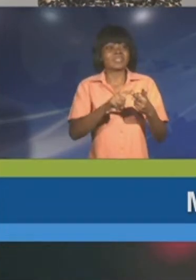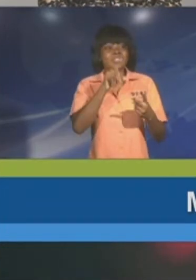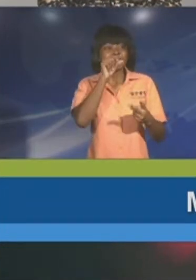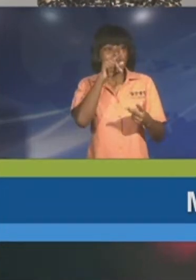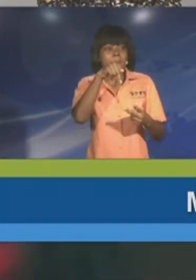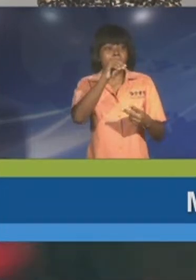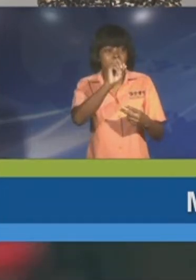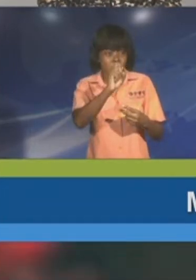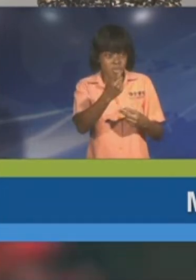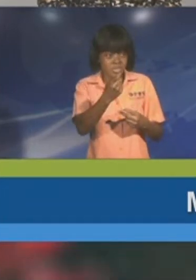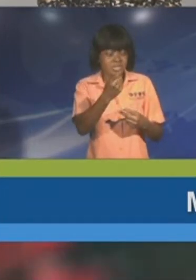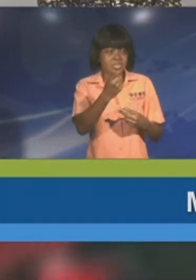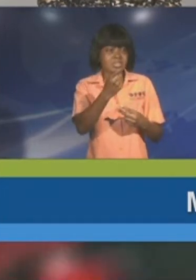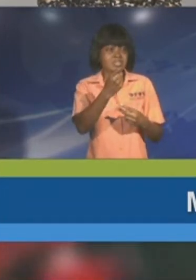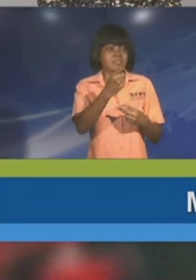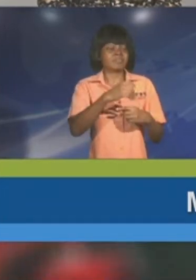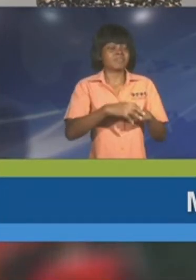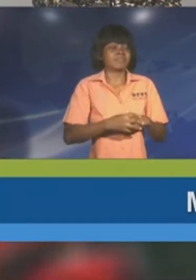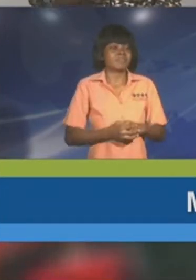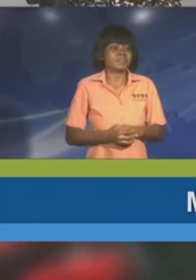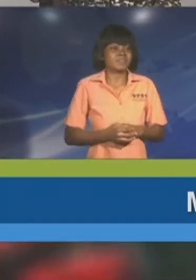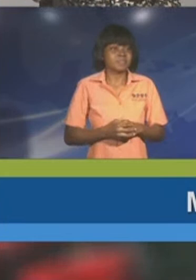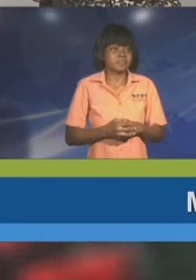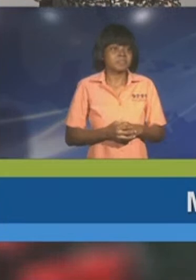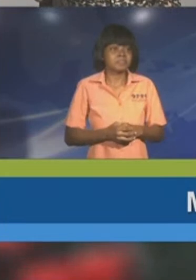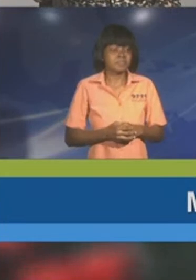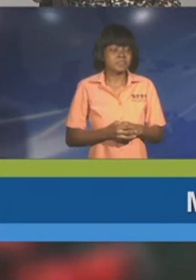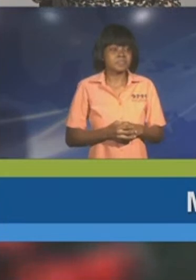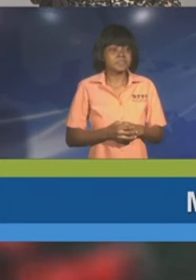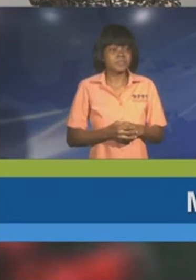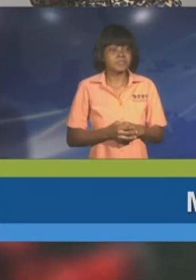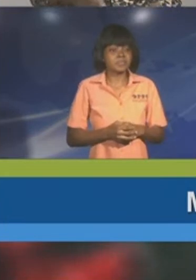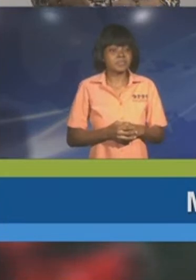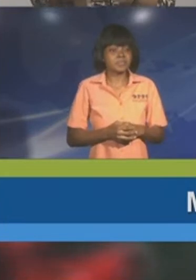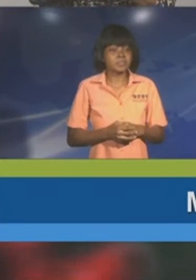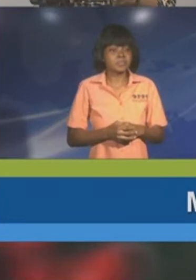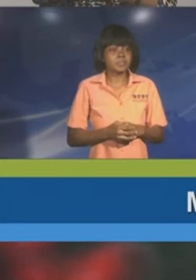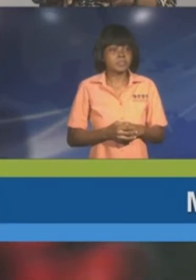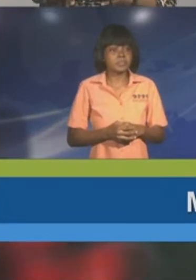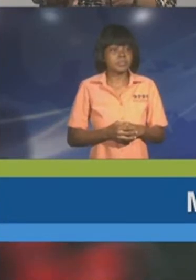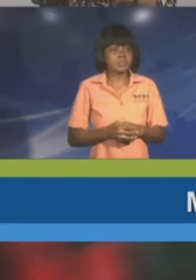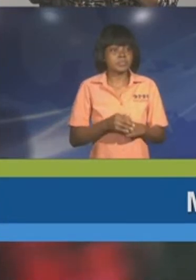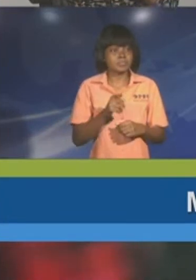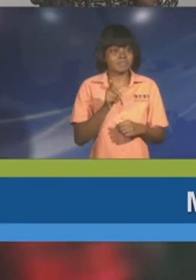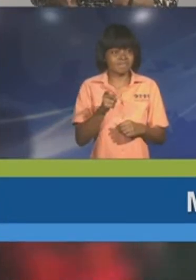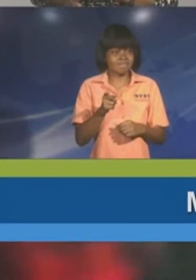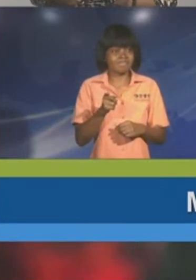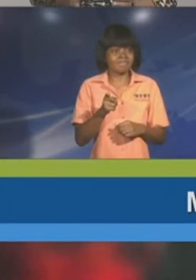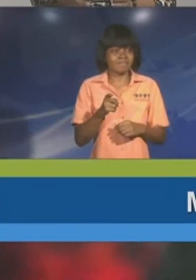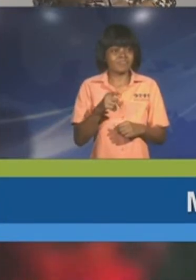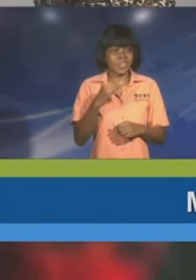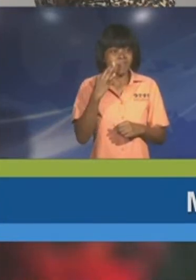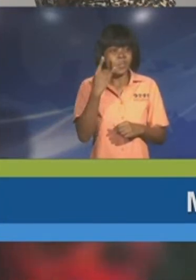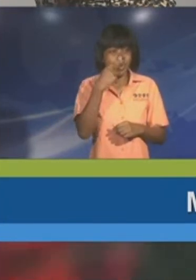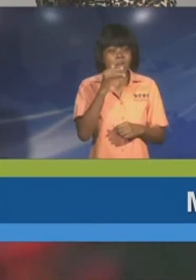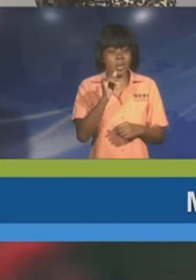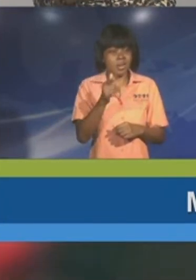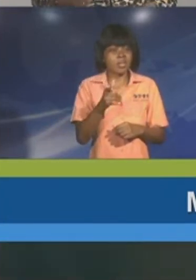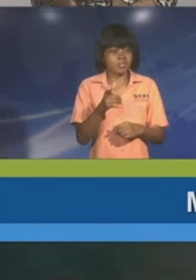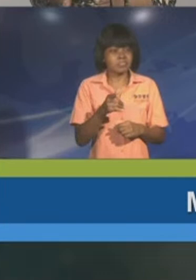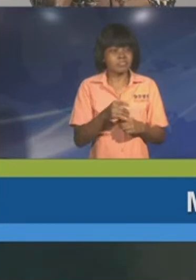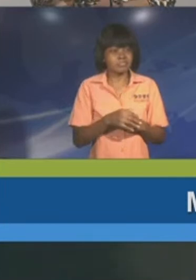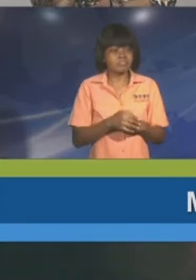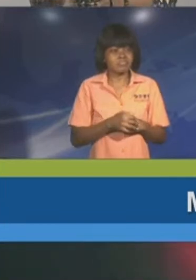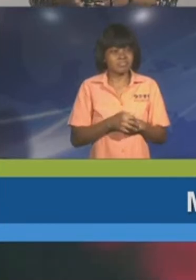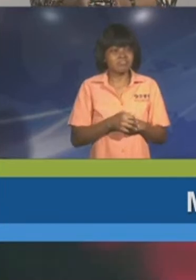grandparents, they will know. And you can see what's happening there with that slide. You can check out pictures and you can tell it's chicken pox. If it's chicken pox,